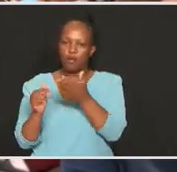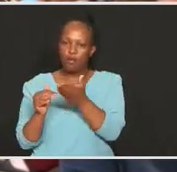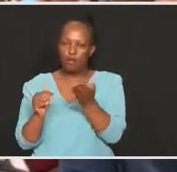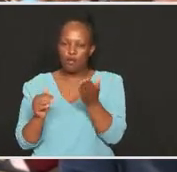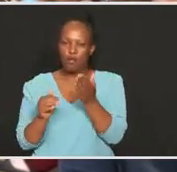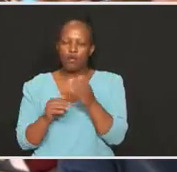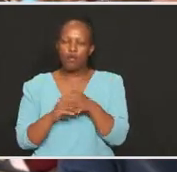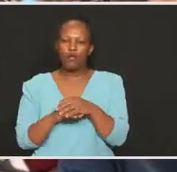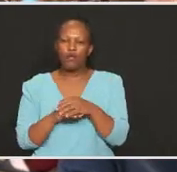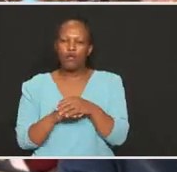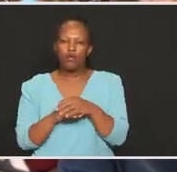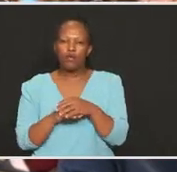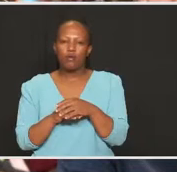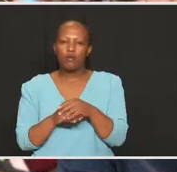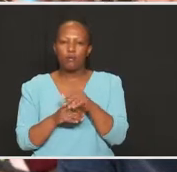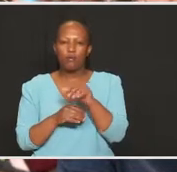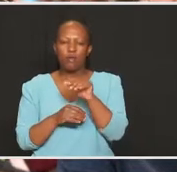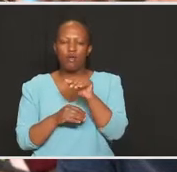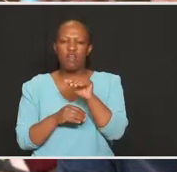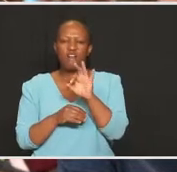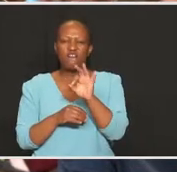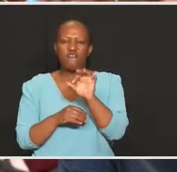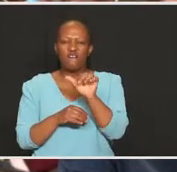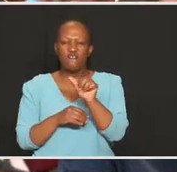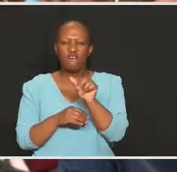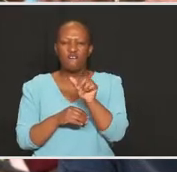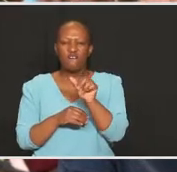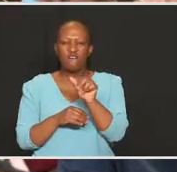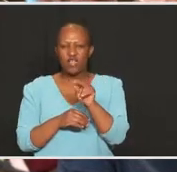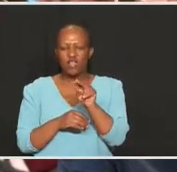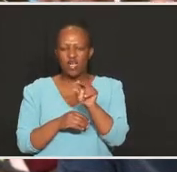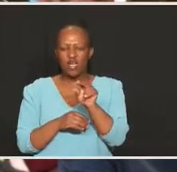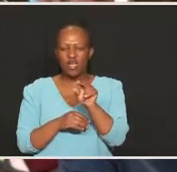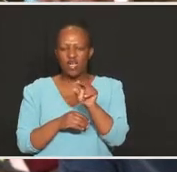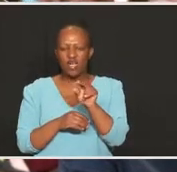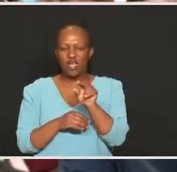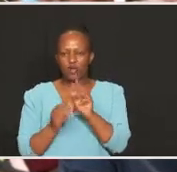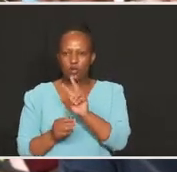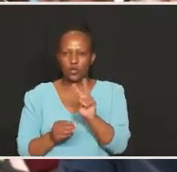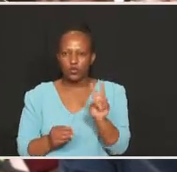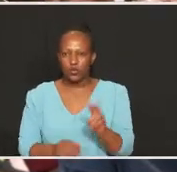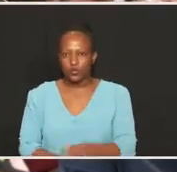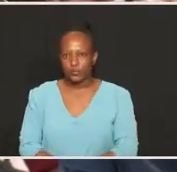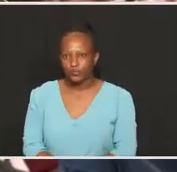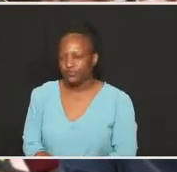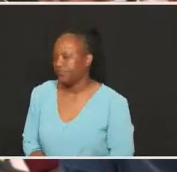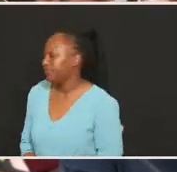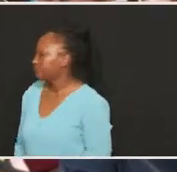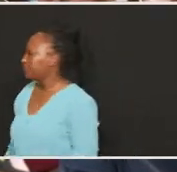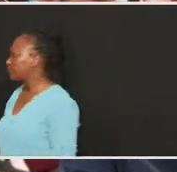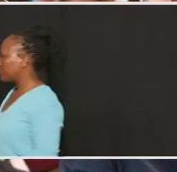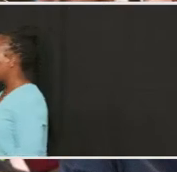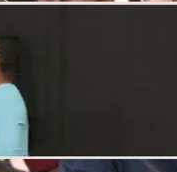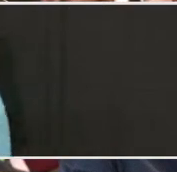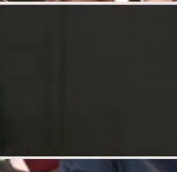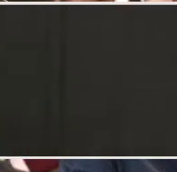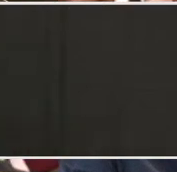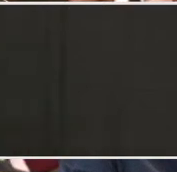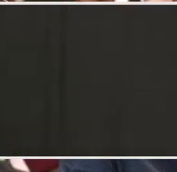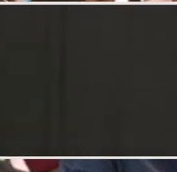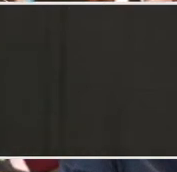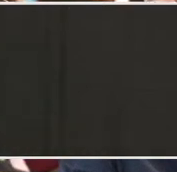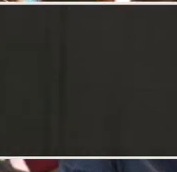is I'm from what 122 uh South in